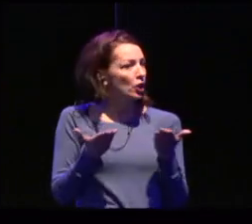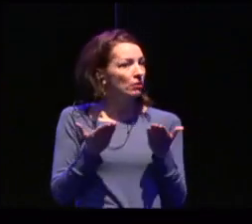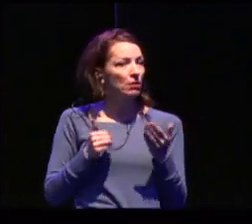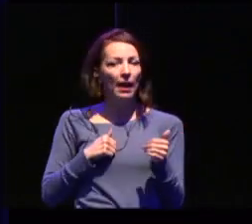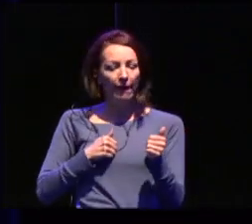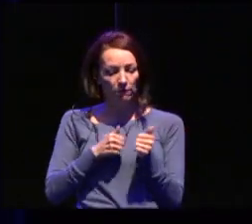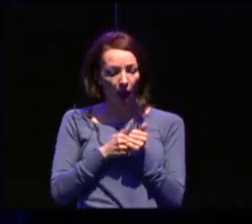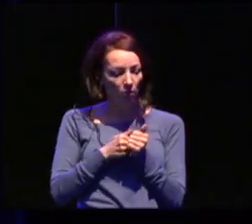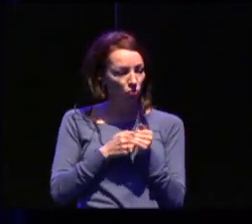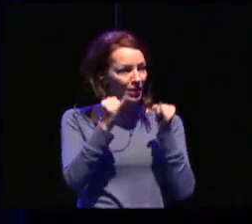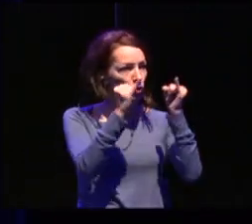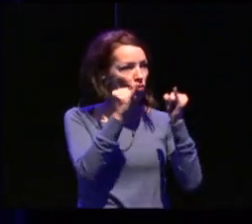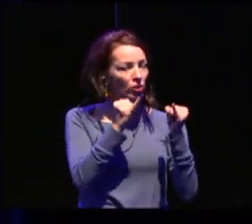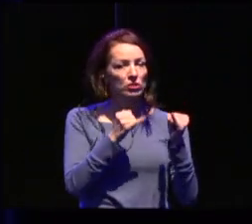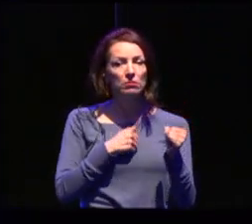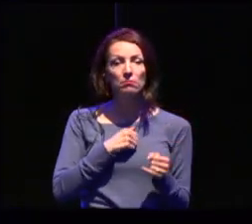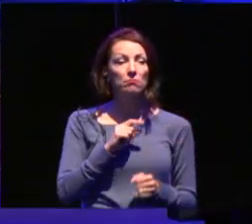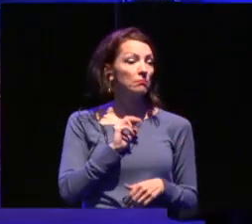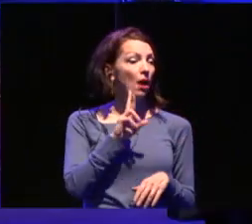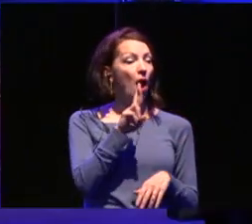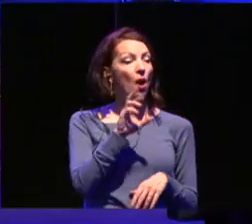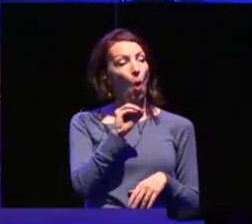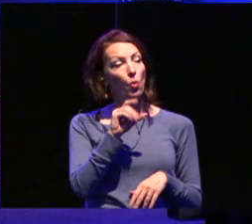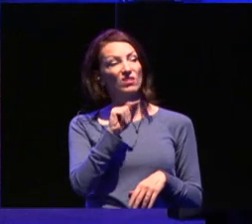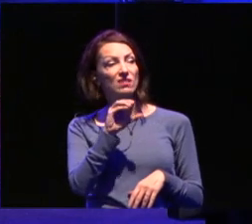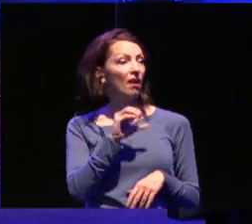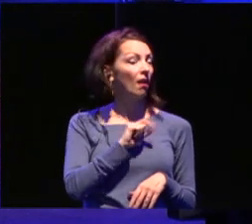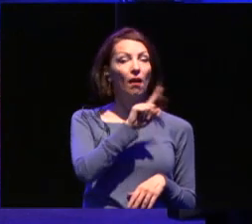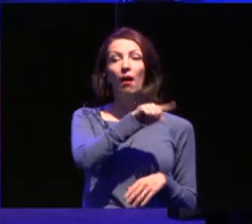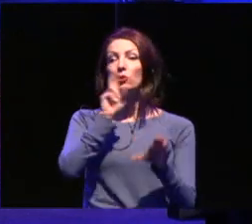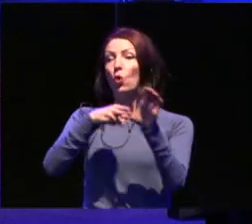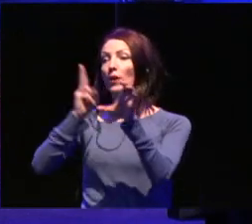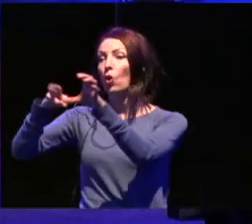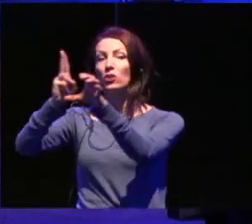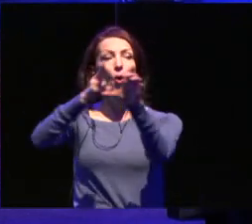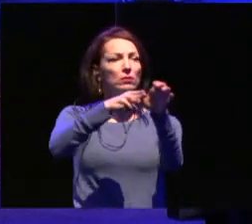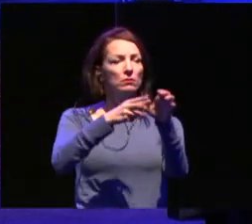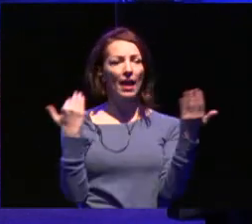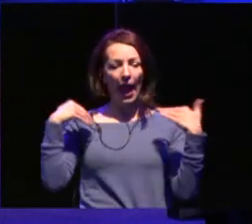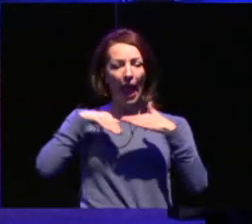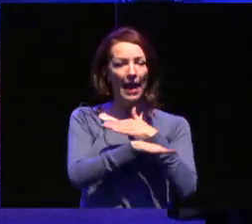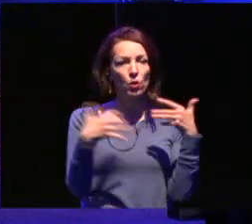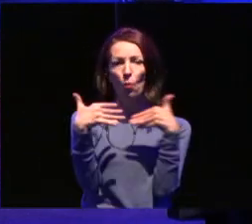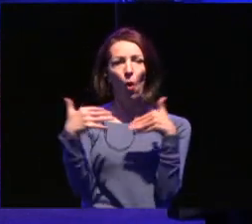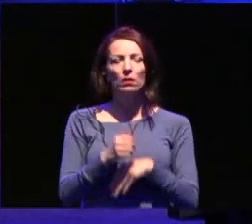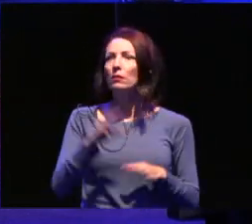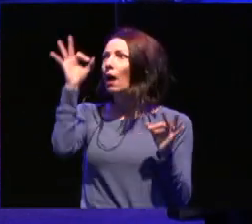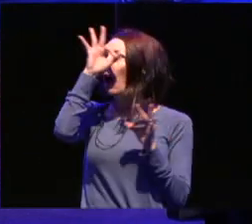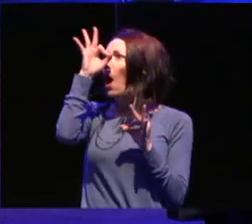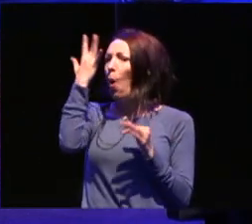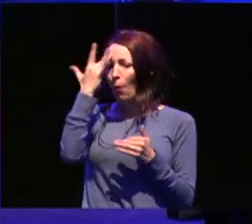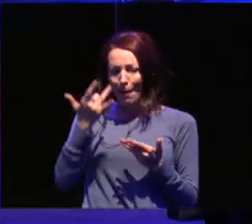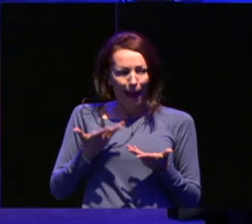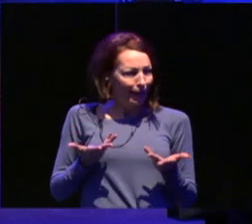followed instructions his whole life, you know, ROTC, signing up for the service. Next thing you know, he was in war. He had no idea why he was